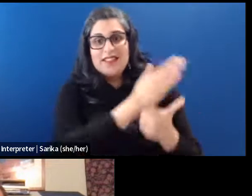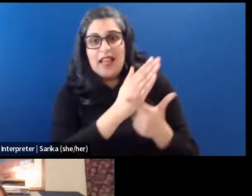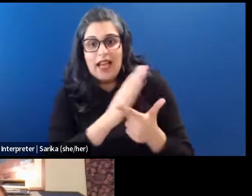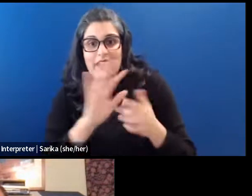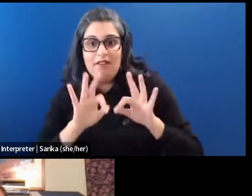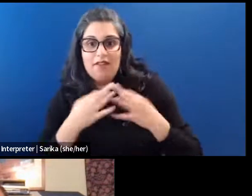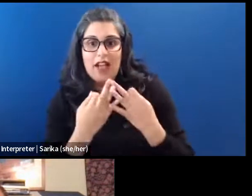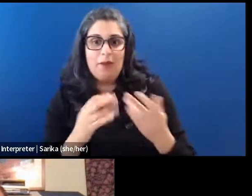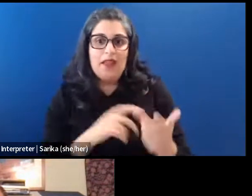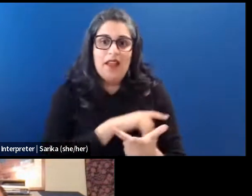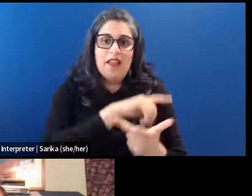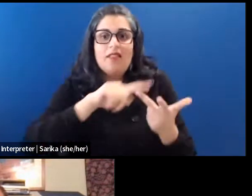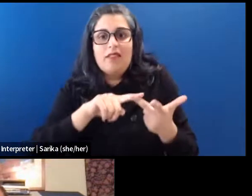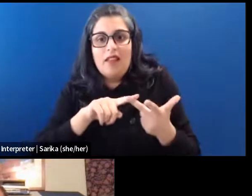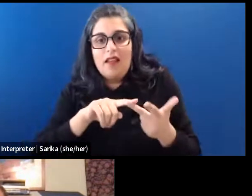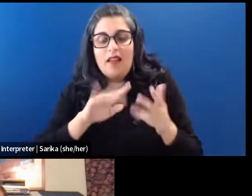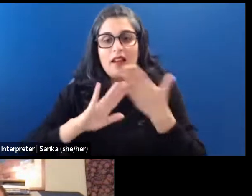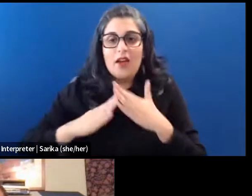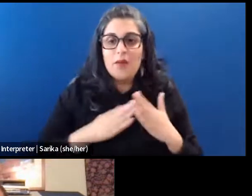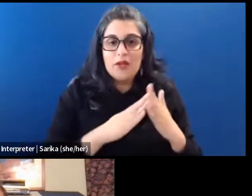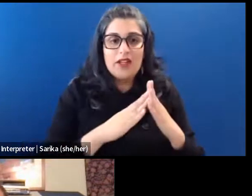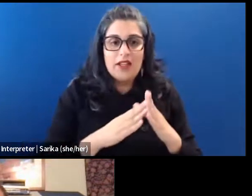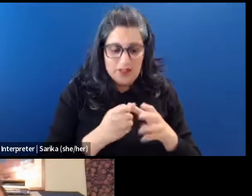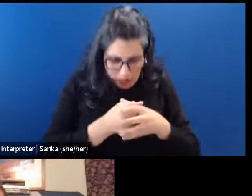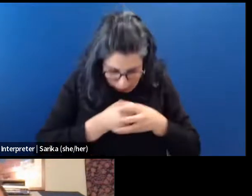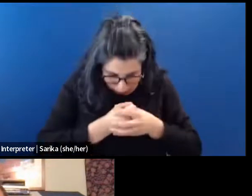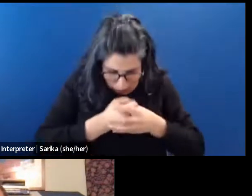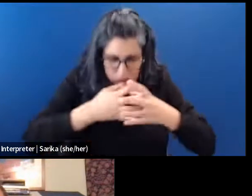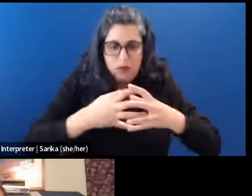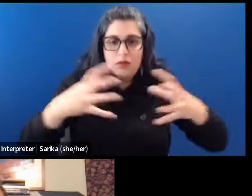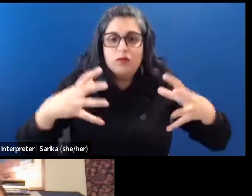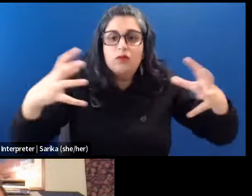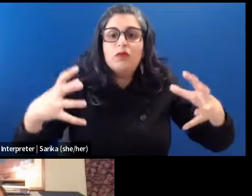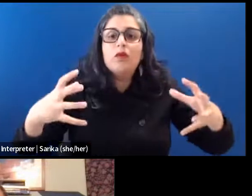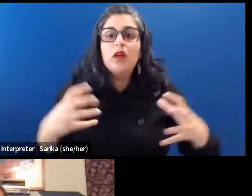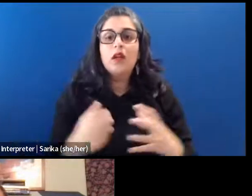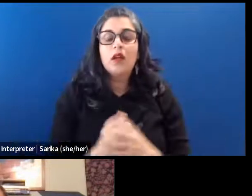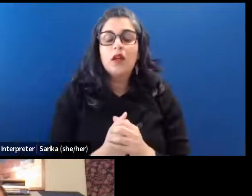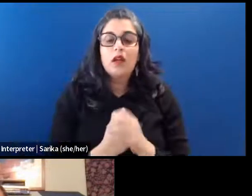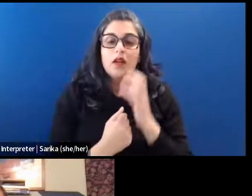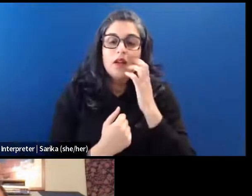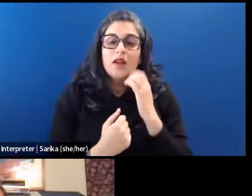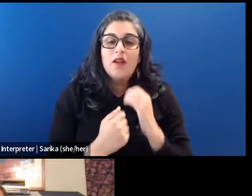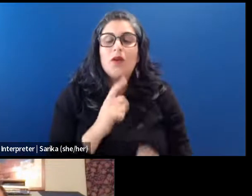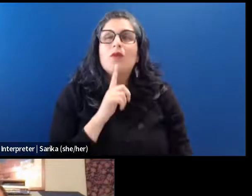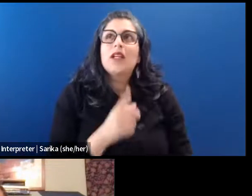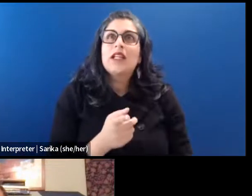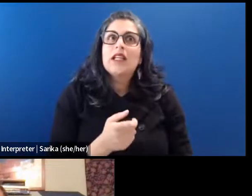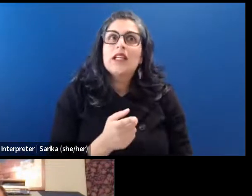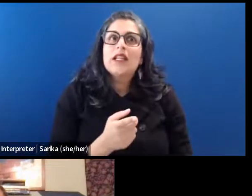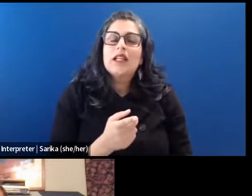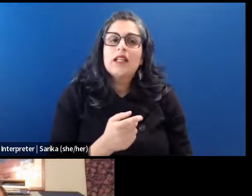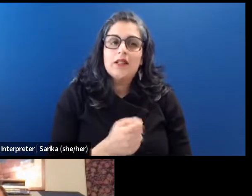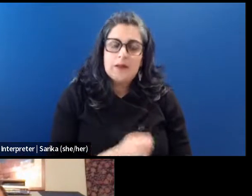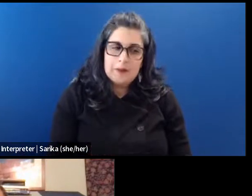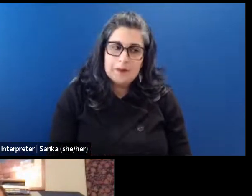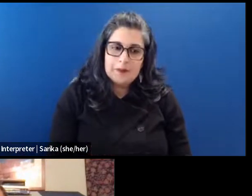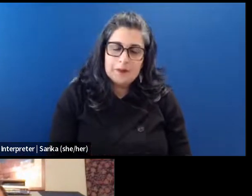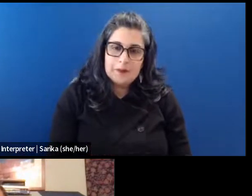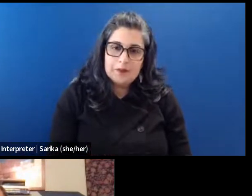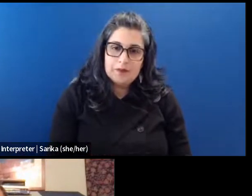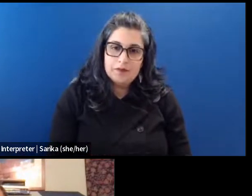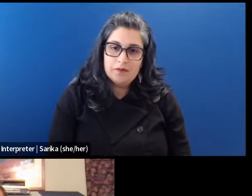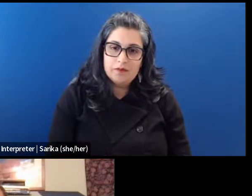communities. And part of what I say in a more kind of blanket way is, as we